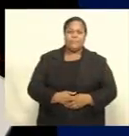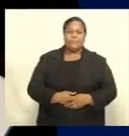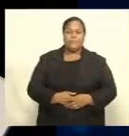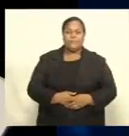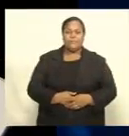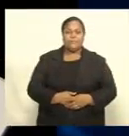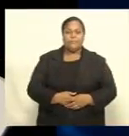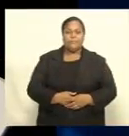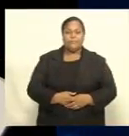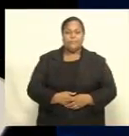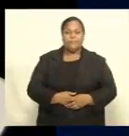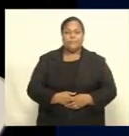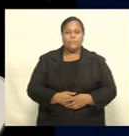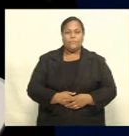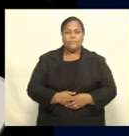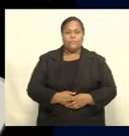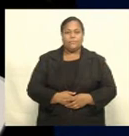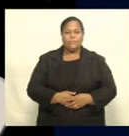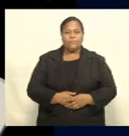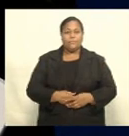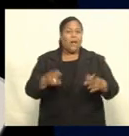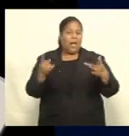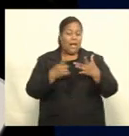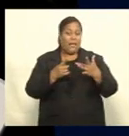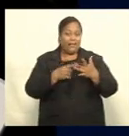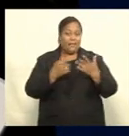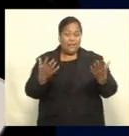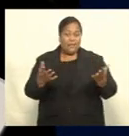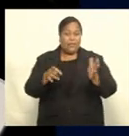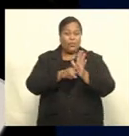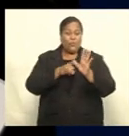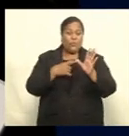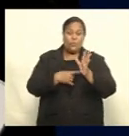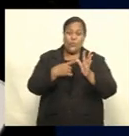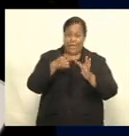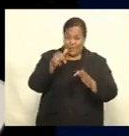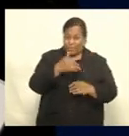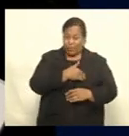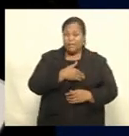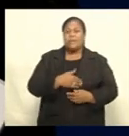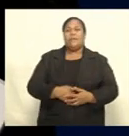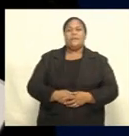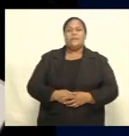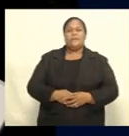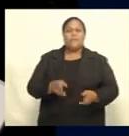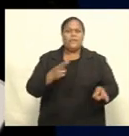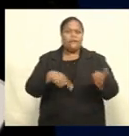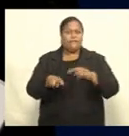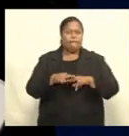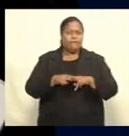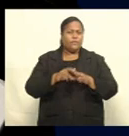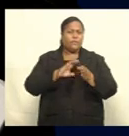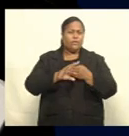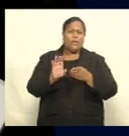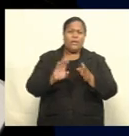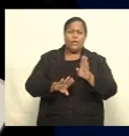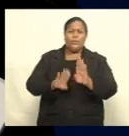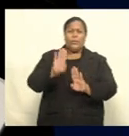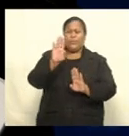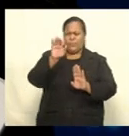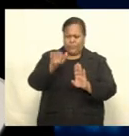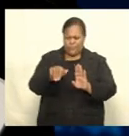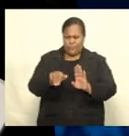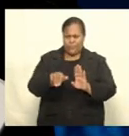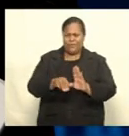Here are the local exchange rates as set early this morning. The Fiji dollar rose against the two major trading partners, the Aussie and Kiwi dollars,